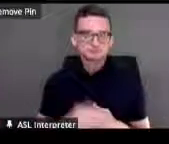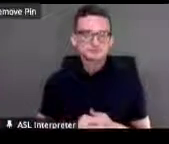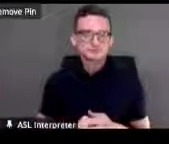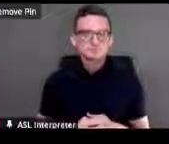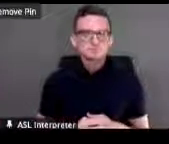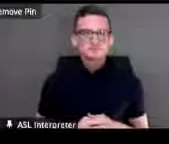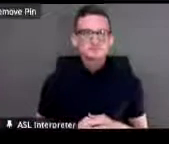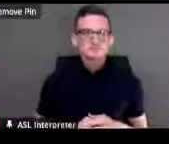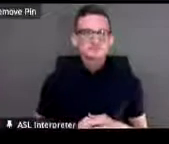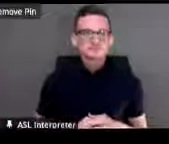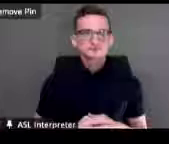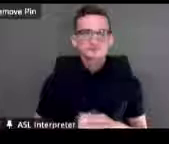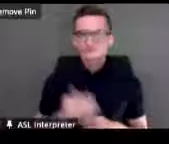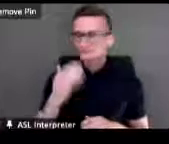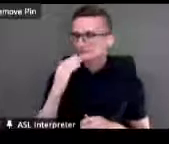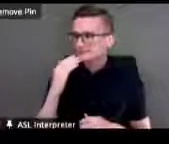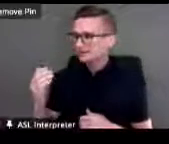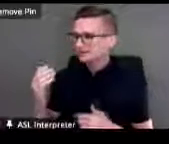Thank you. Go ahead, please.